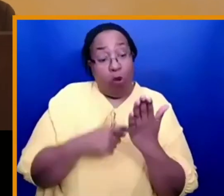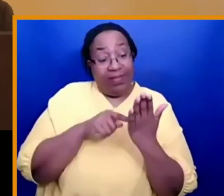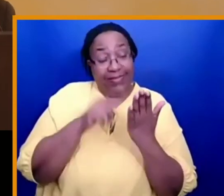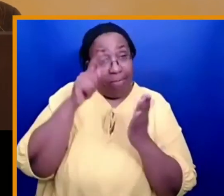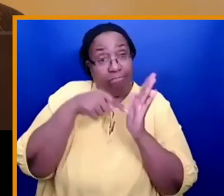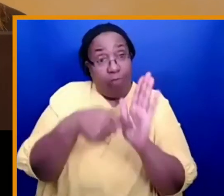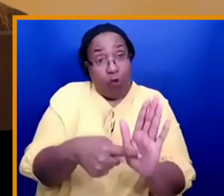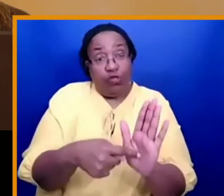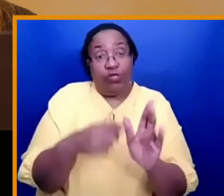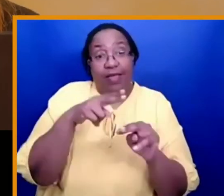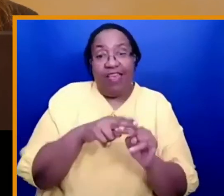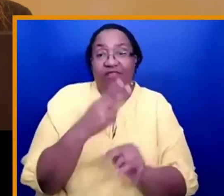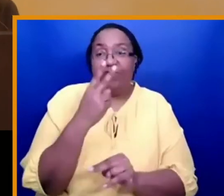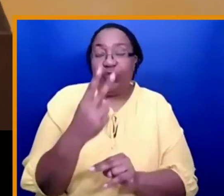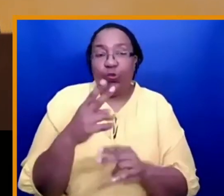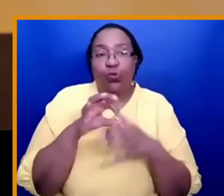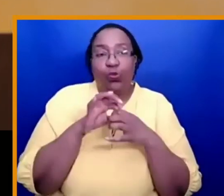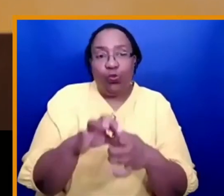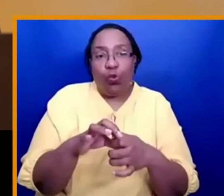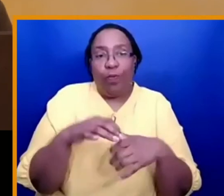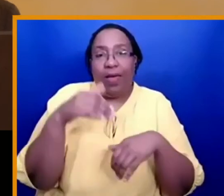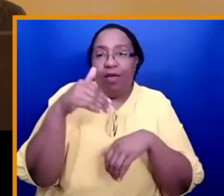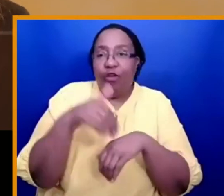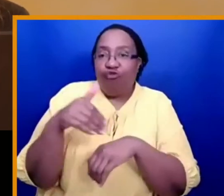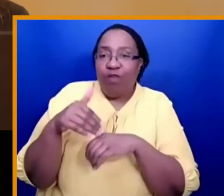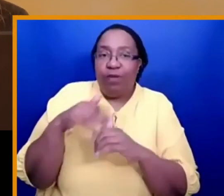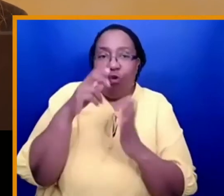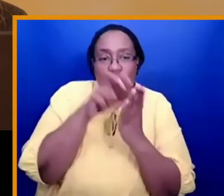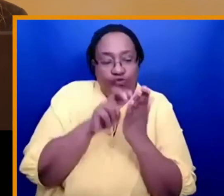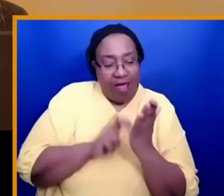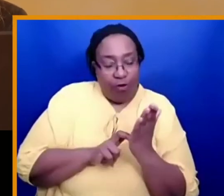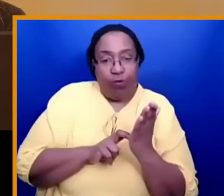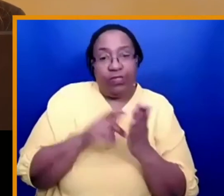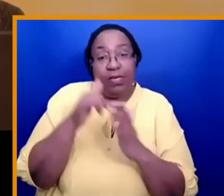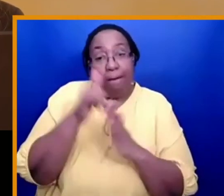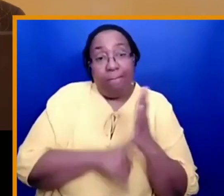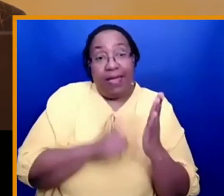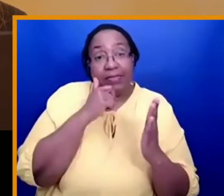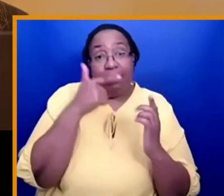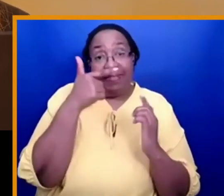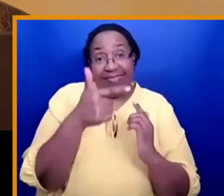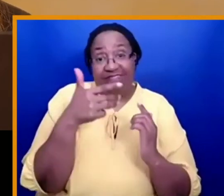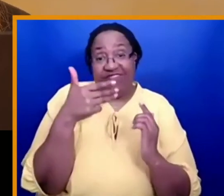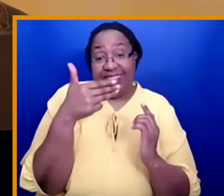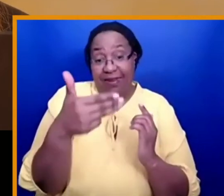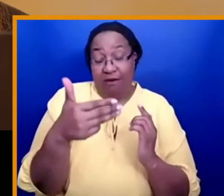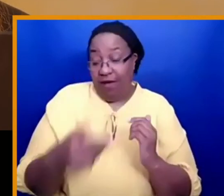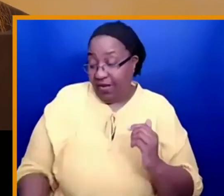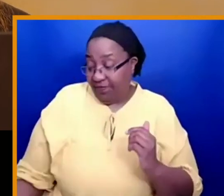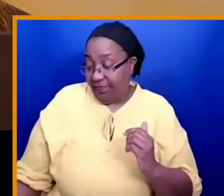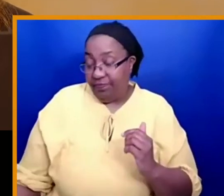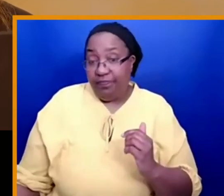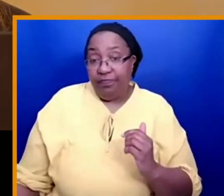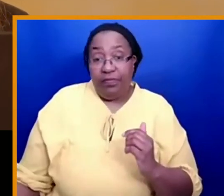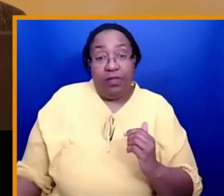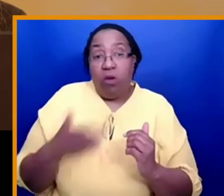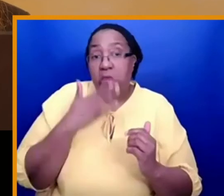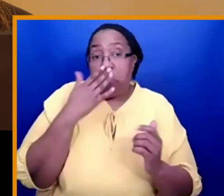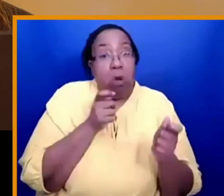records. You'll find that on page 79 of the agenda, and there are no amendments to the